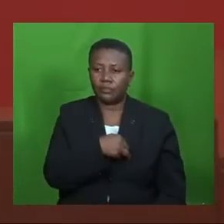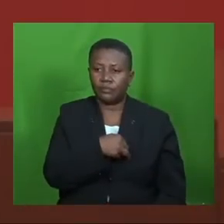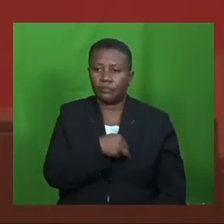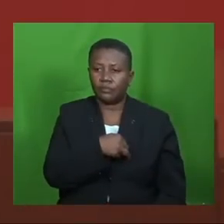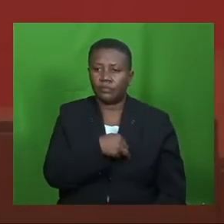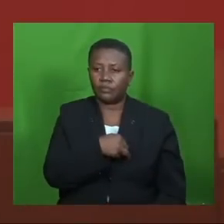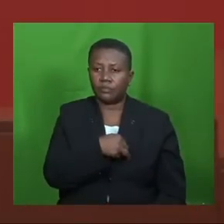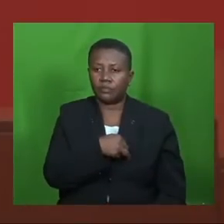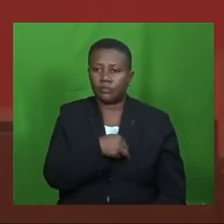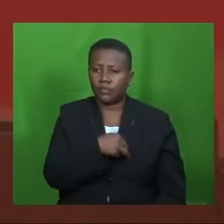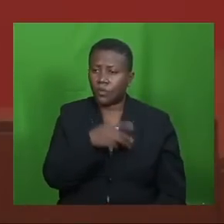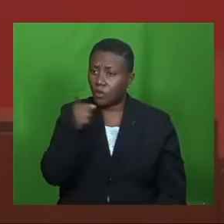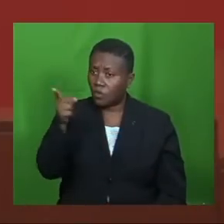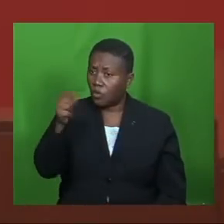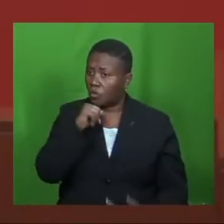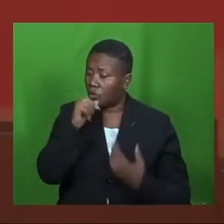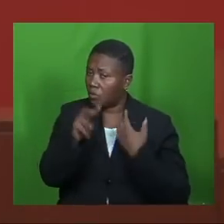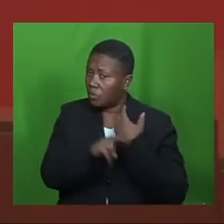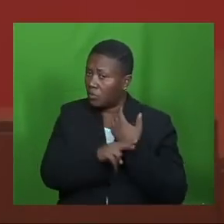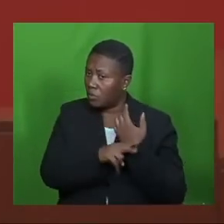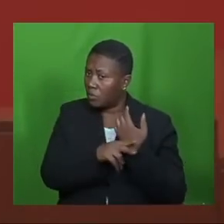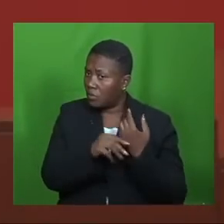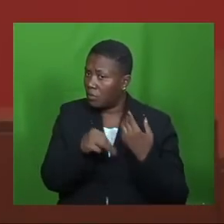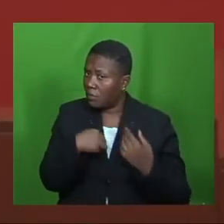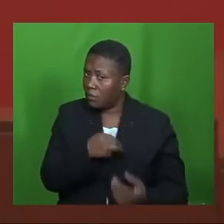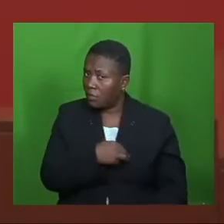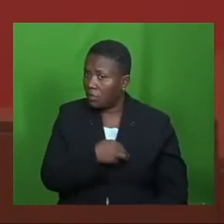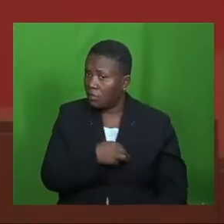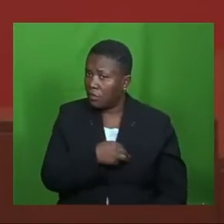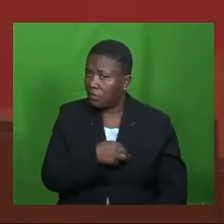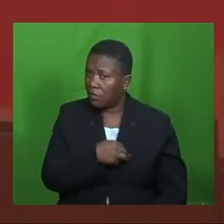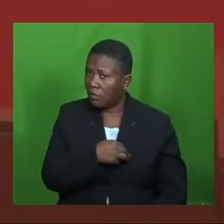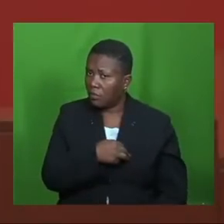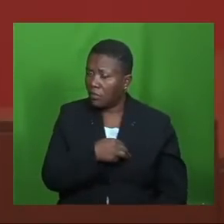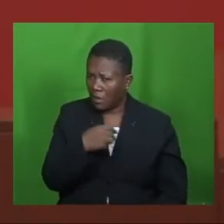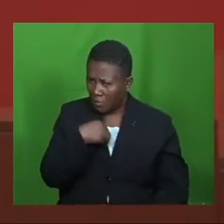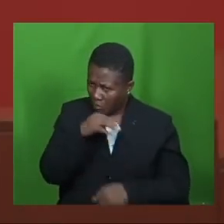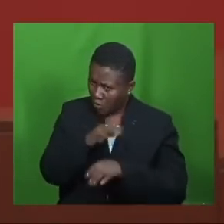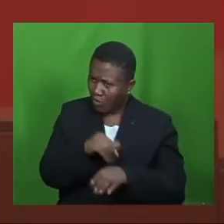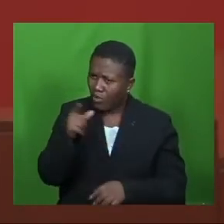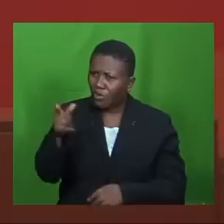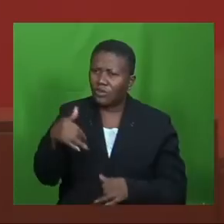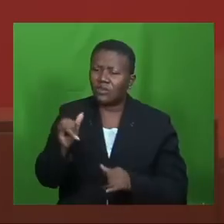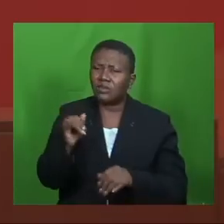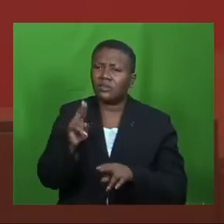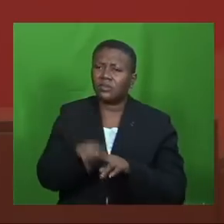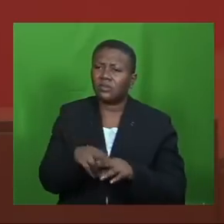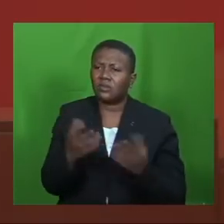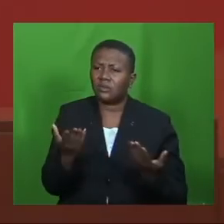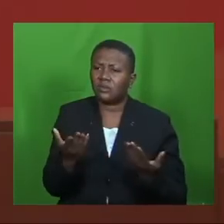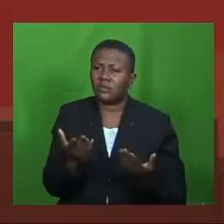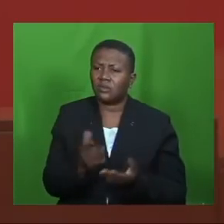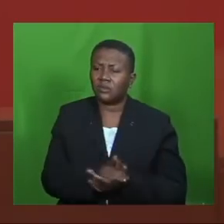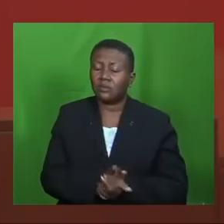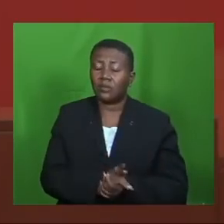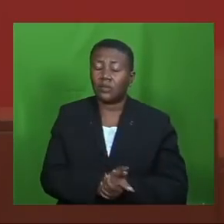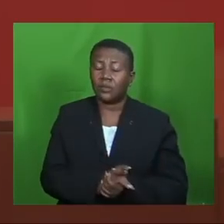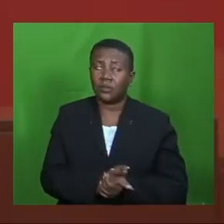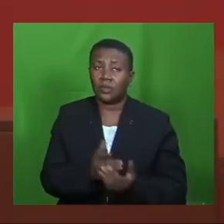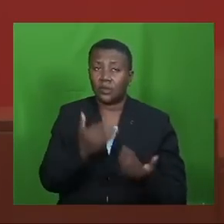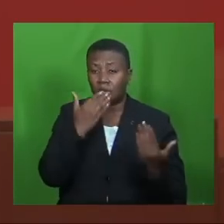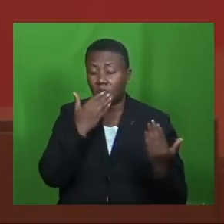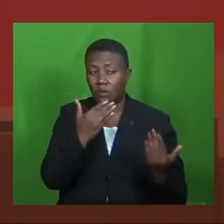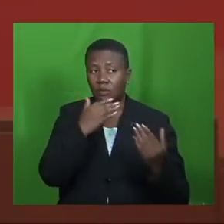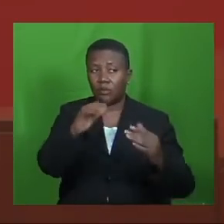Oh, you are not the ranking member? Yes, so I said ranking member, and you were still in the Wonderland. Thank you, Mr. Speaker. Mr. Speaker, I